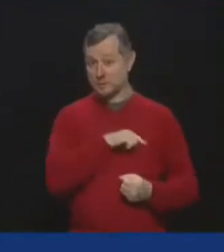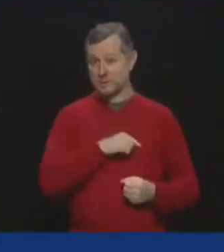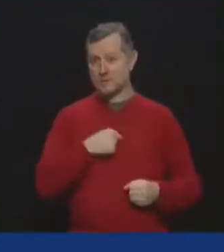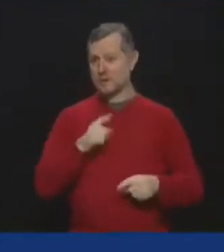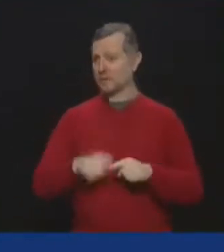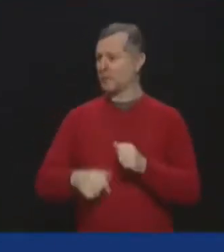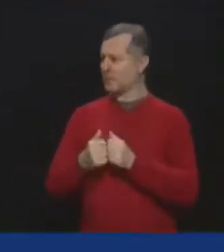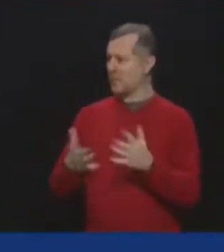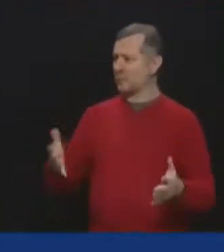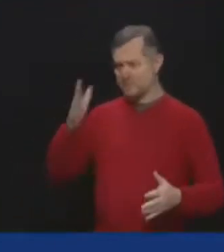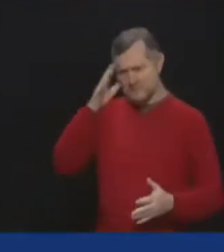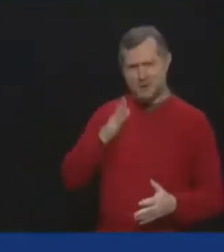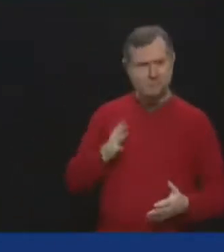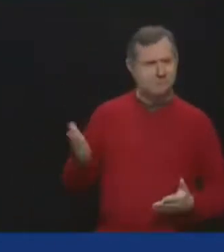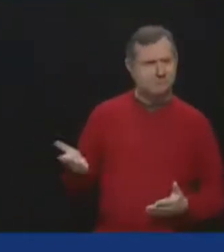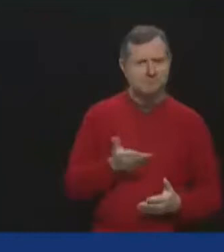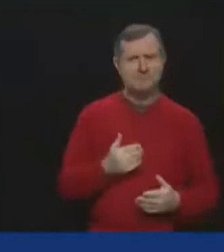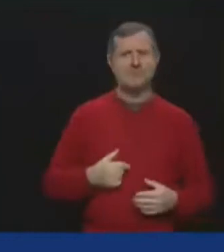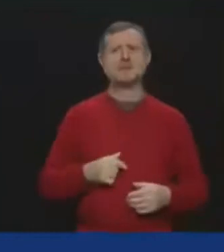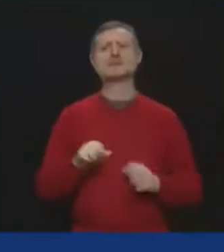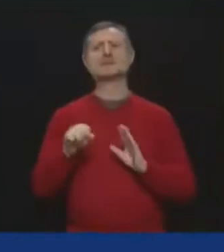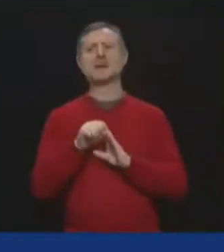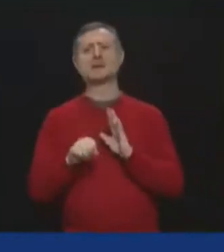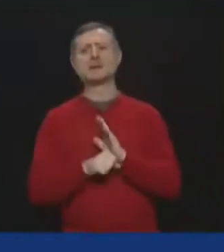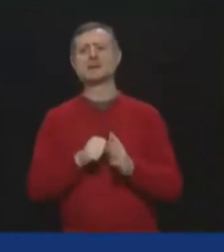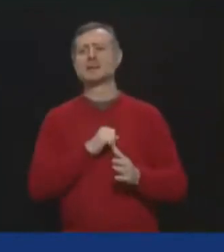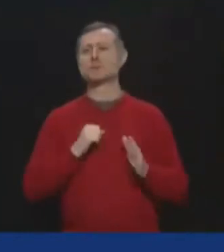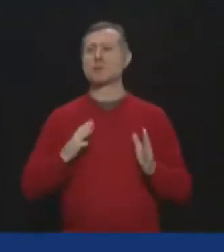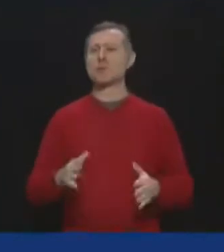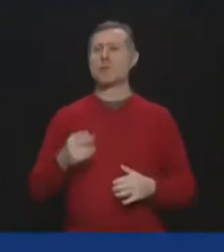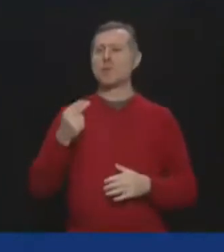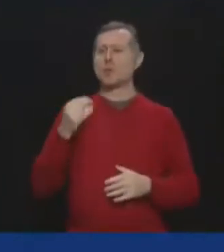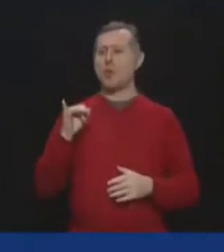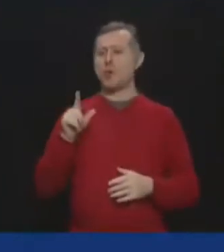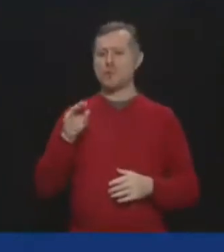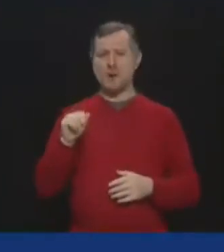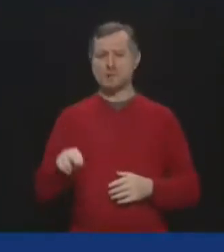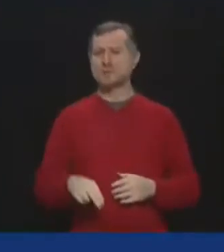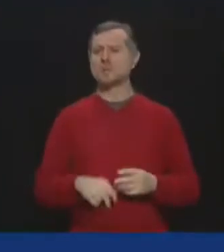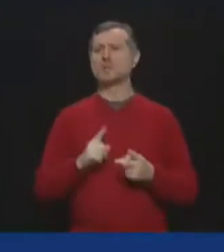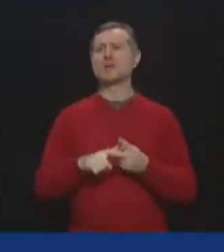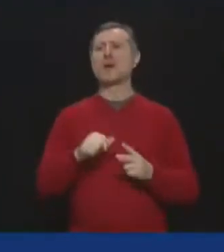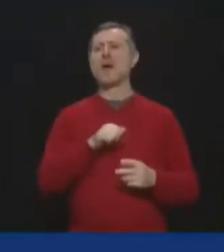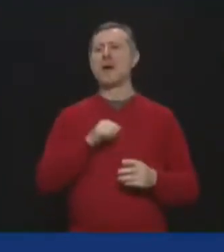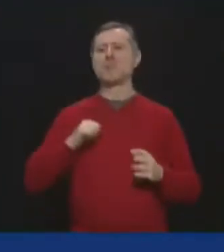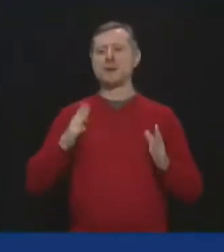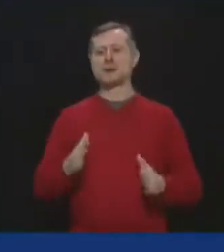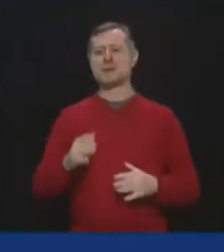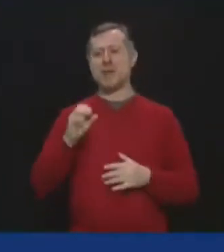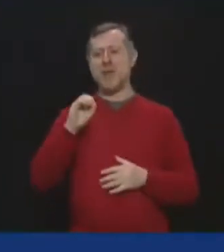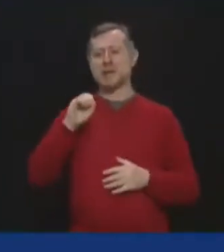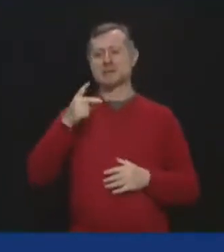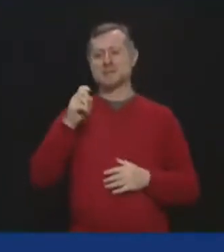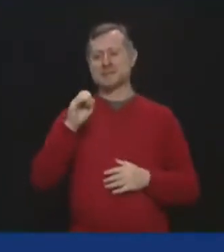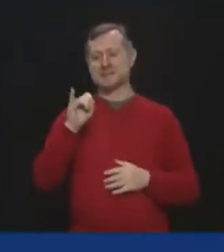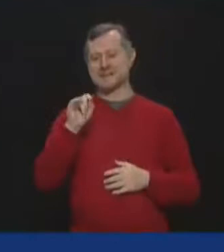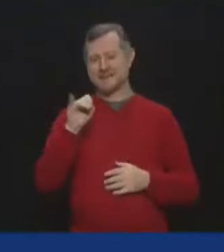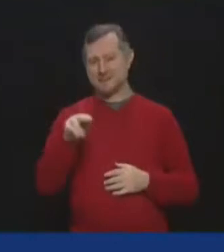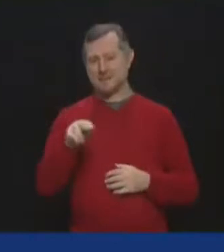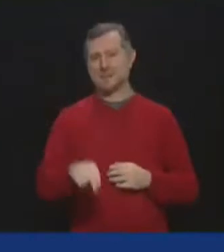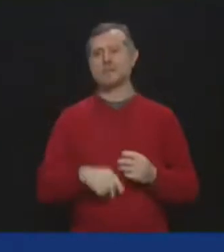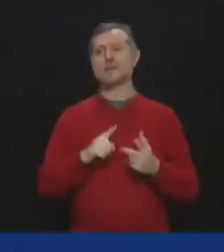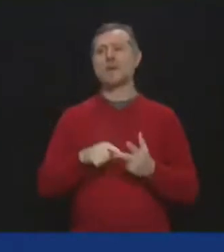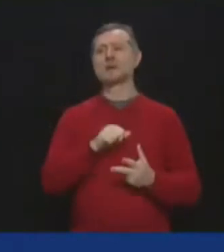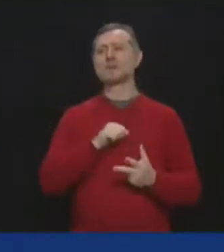them. State Senator Brad Hoylman, stand up. Harvey Epstein, Assemblyman Danny O'Donnell, thank you.